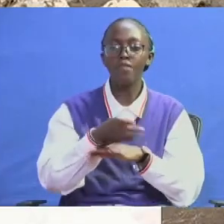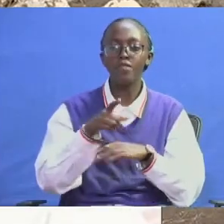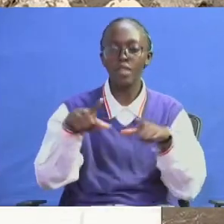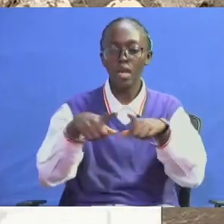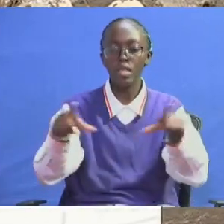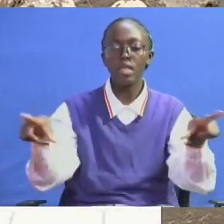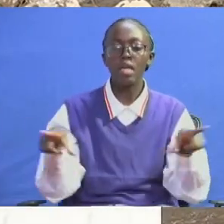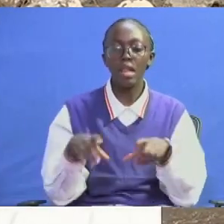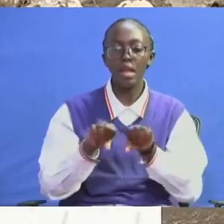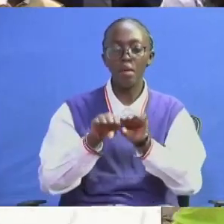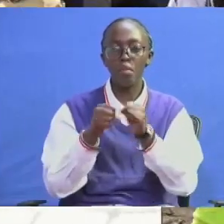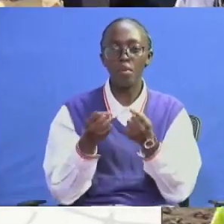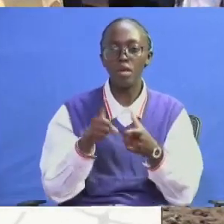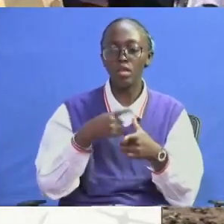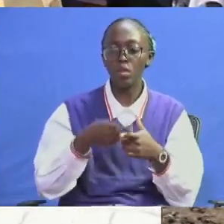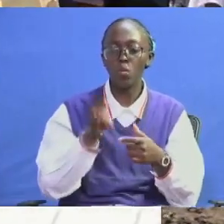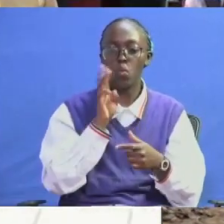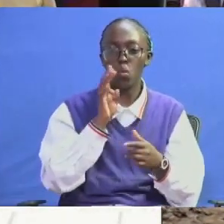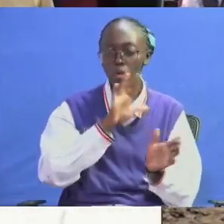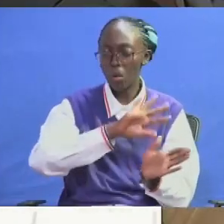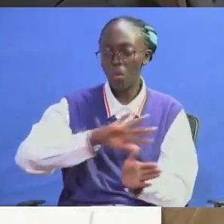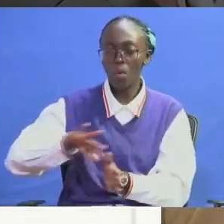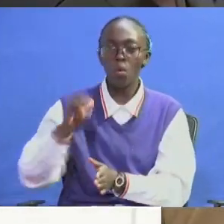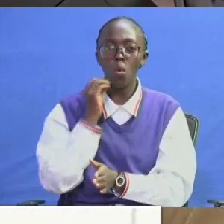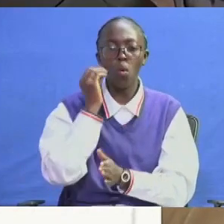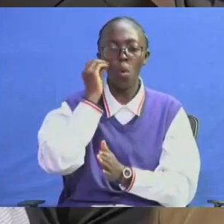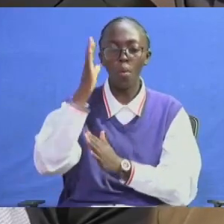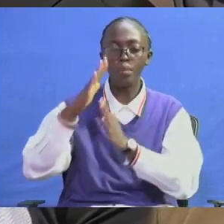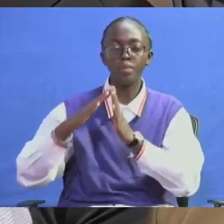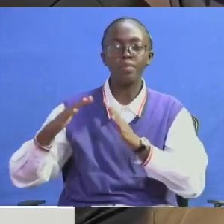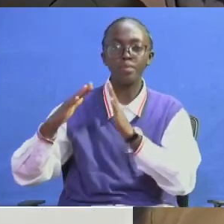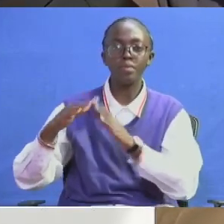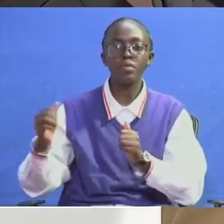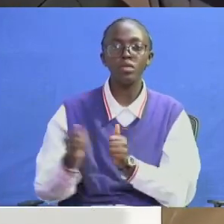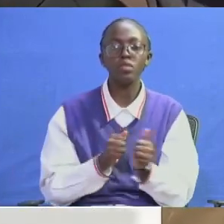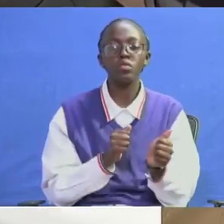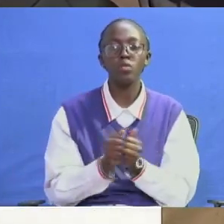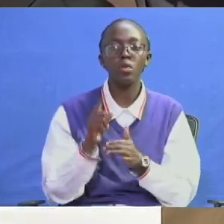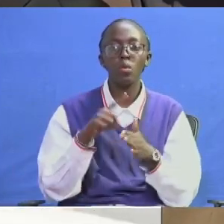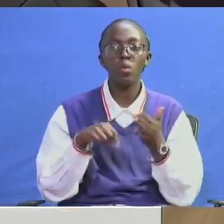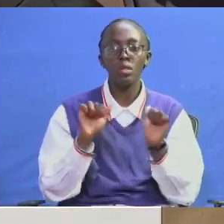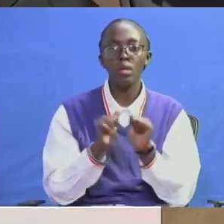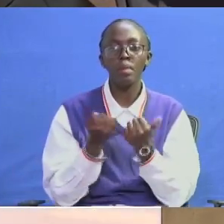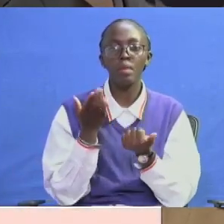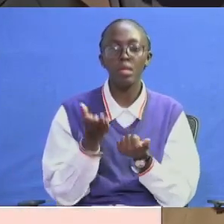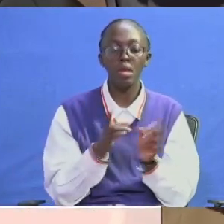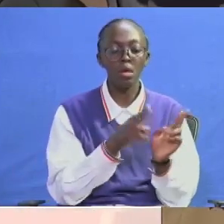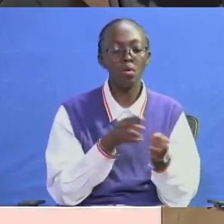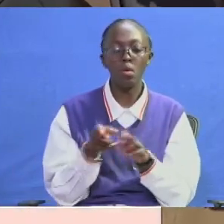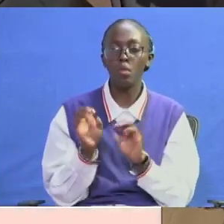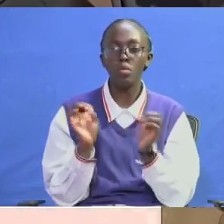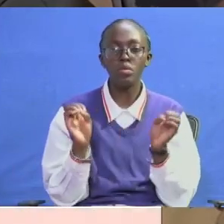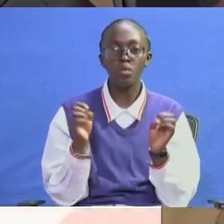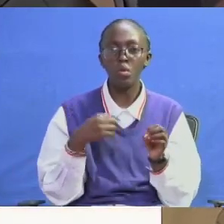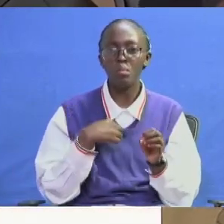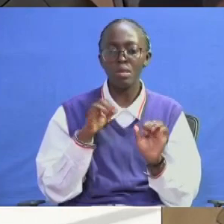its banks, carrying off hundreds of homesteads. What happened here is so unusual. I cannot